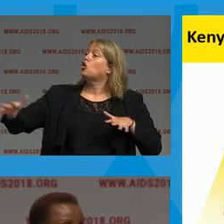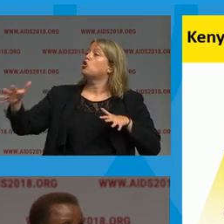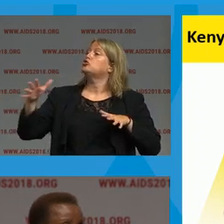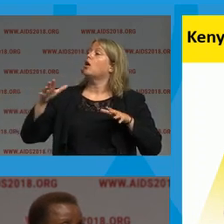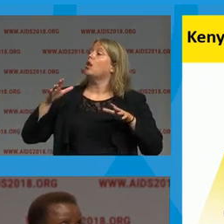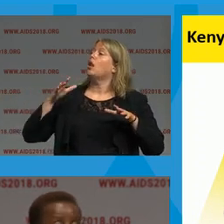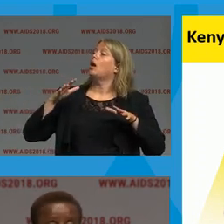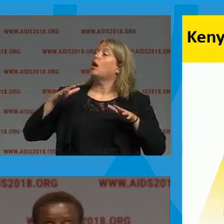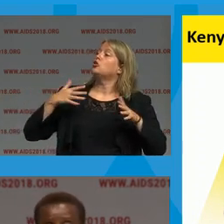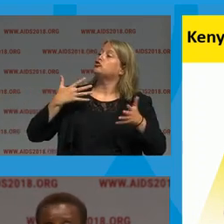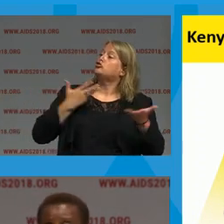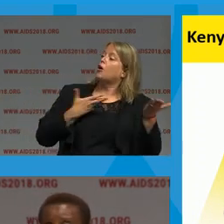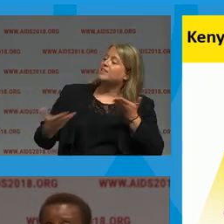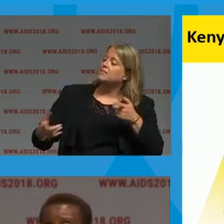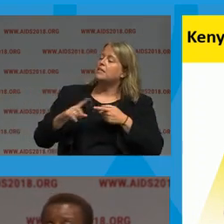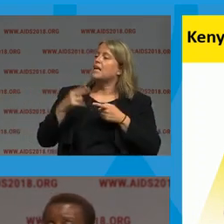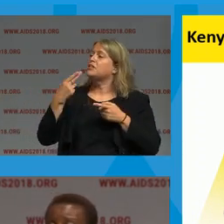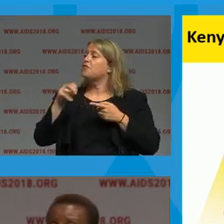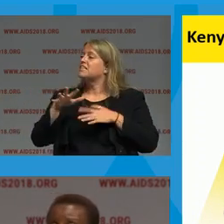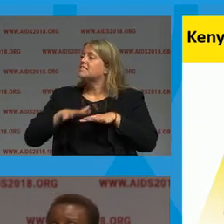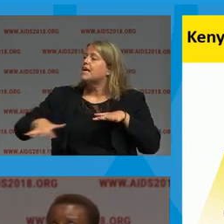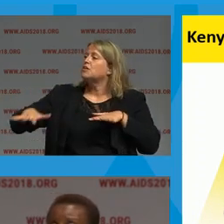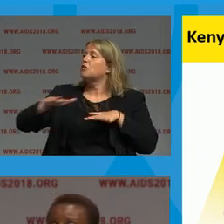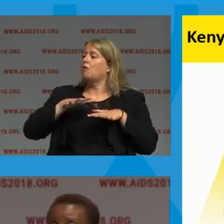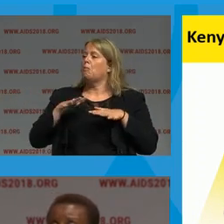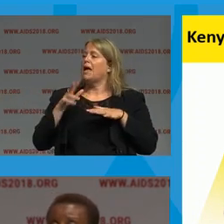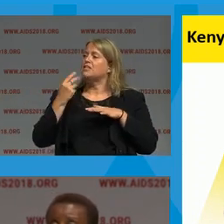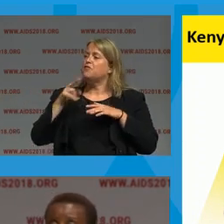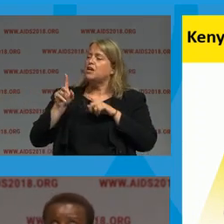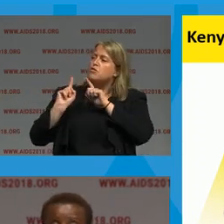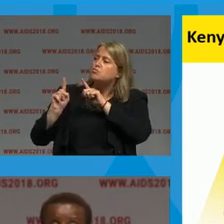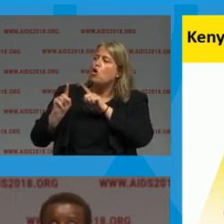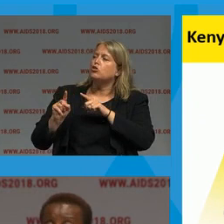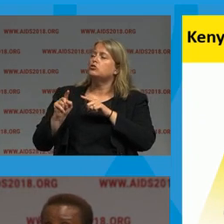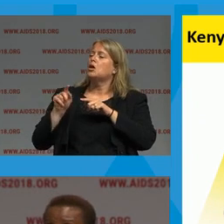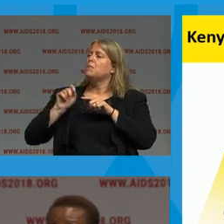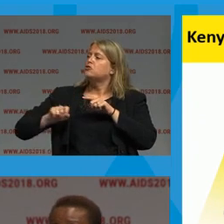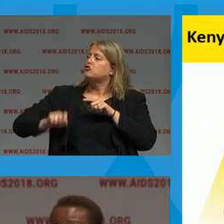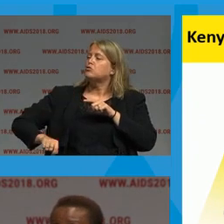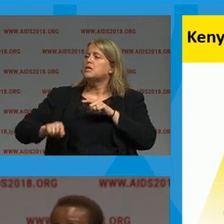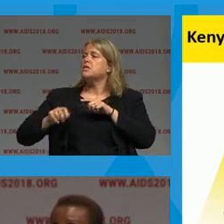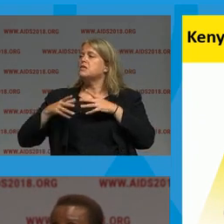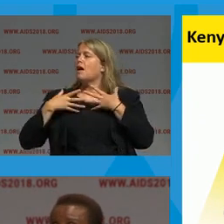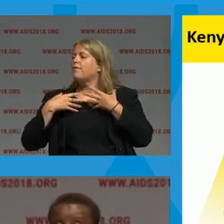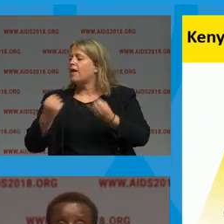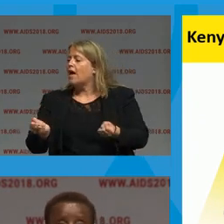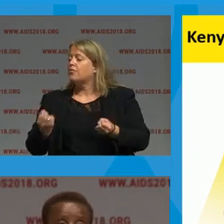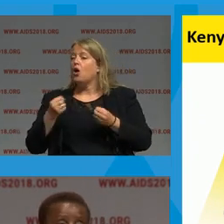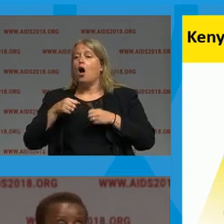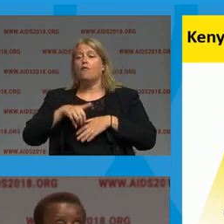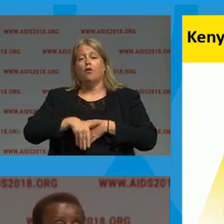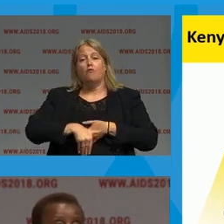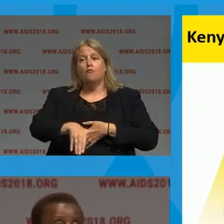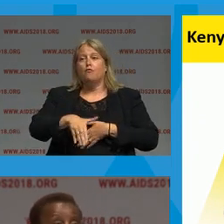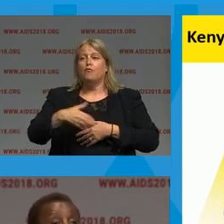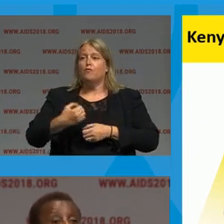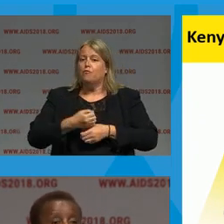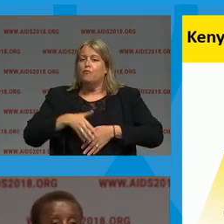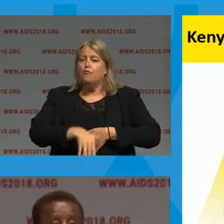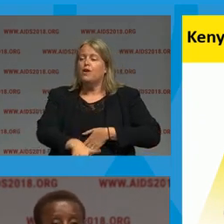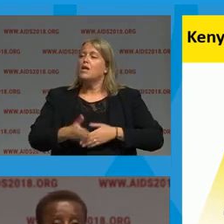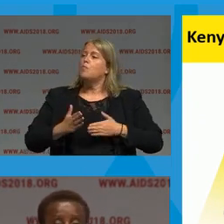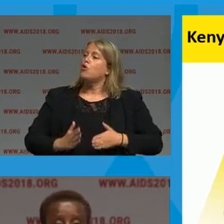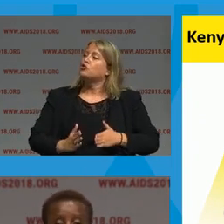sector? Is it the HIV response and Ministry of Health? Is it the reproductive health in the Ministry of Health? Or is